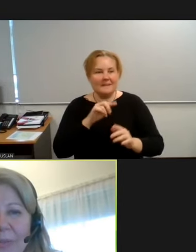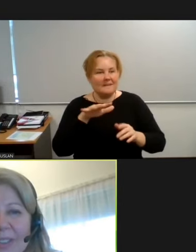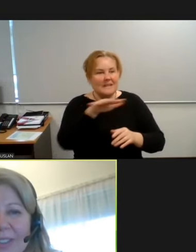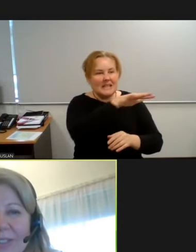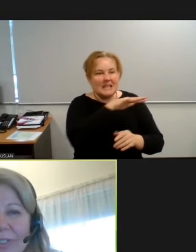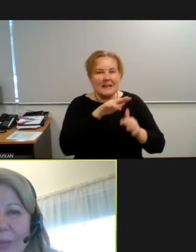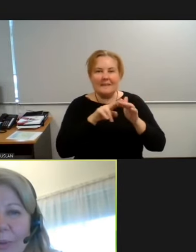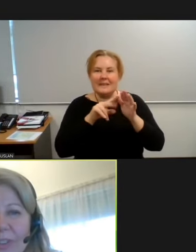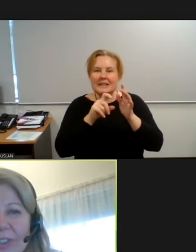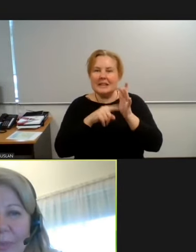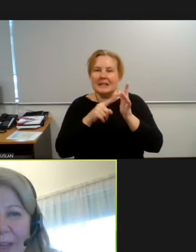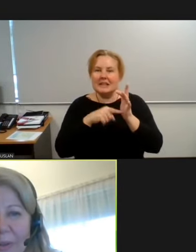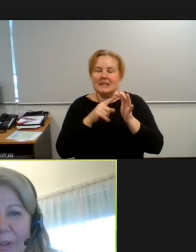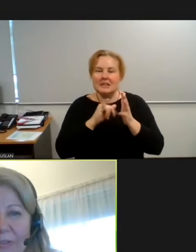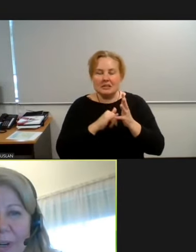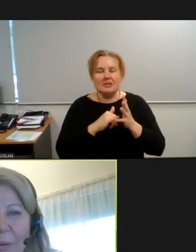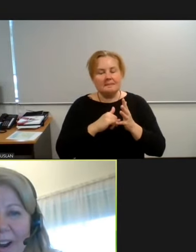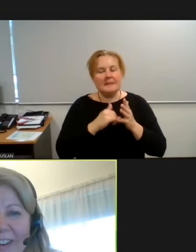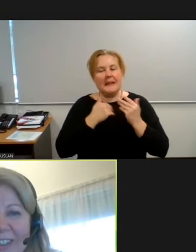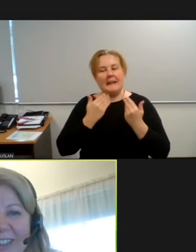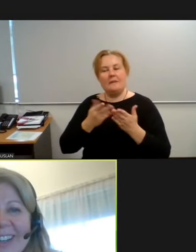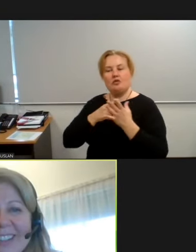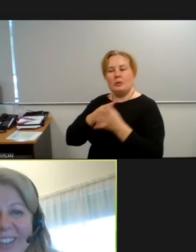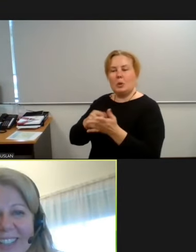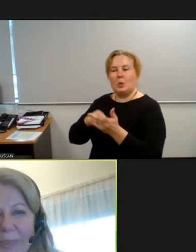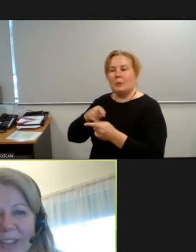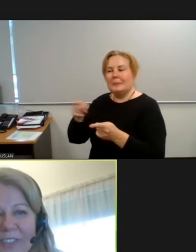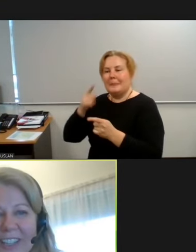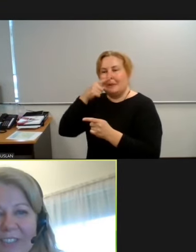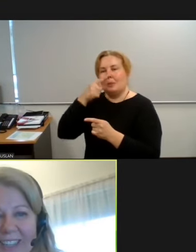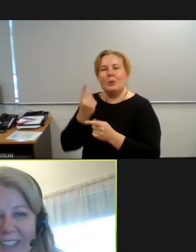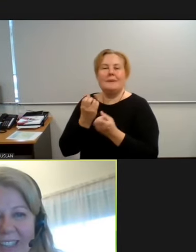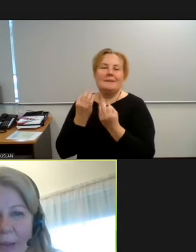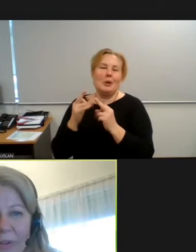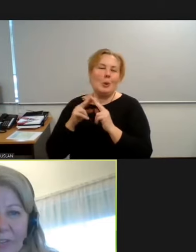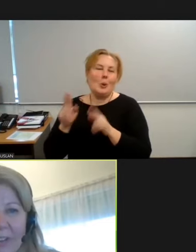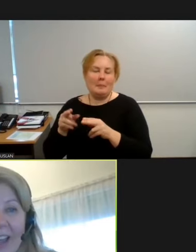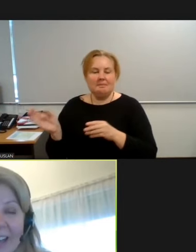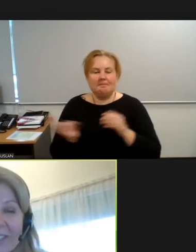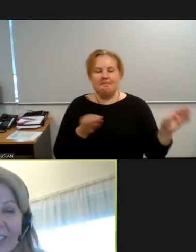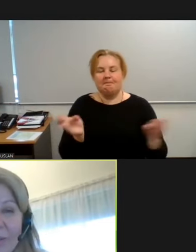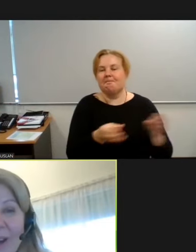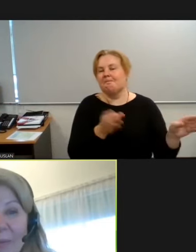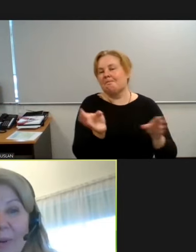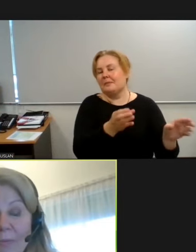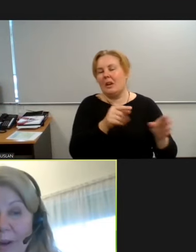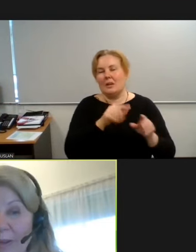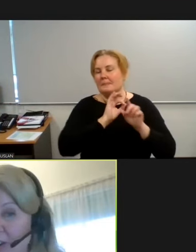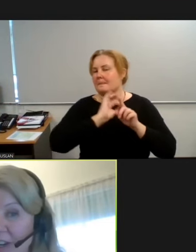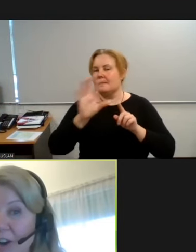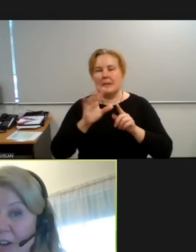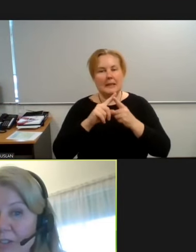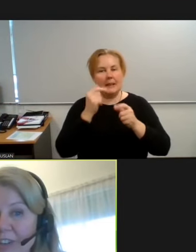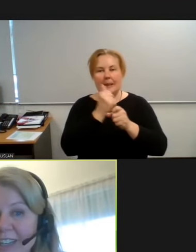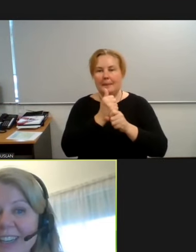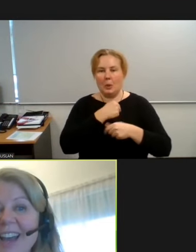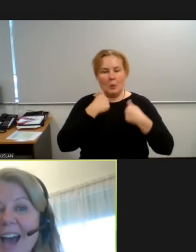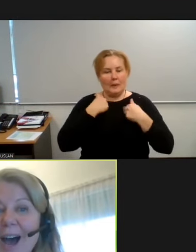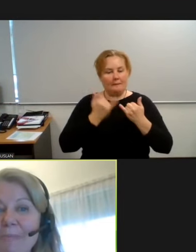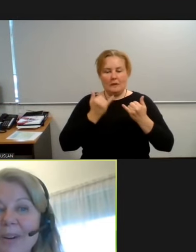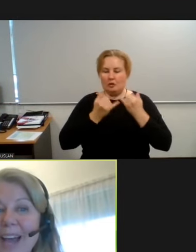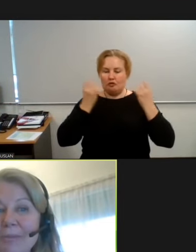and homelessness response to people who require it. So that's been a really great example of seeing where we're very COVID